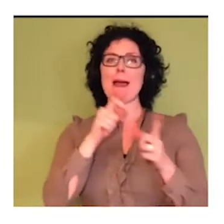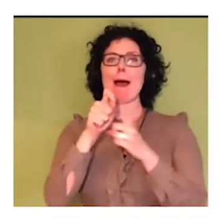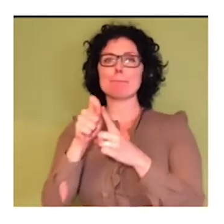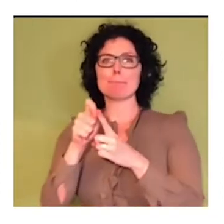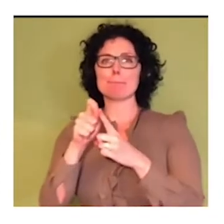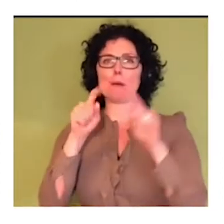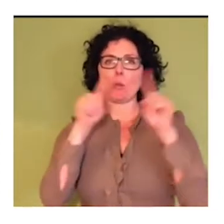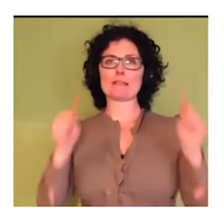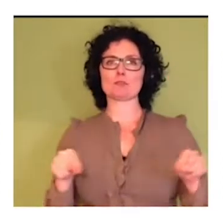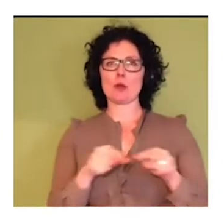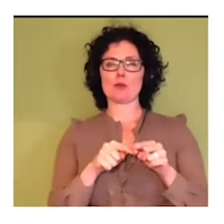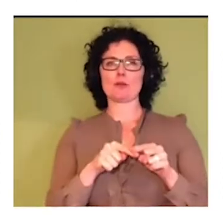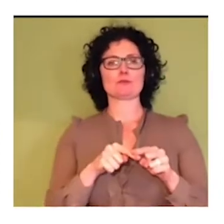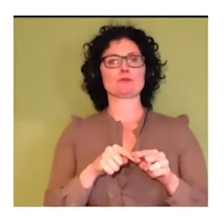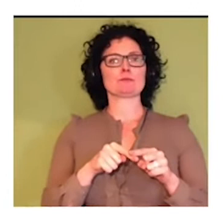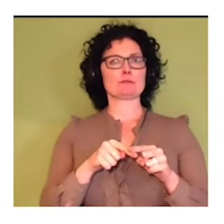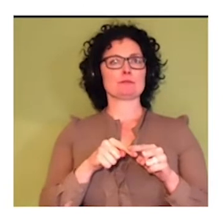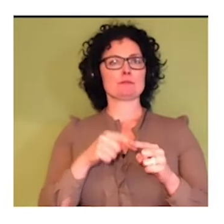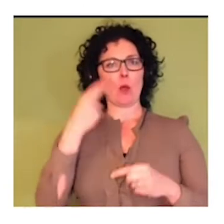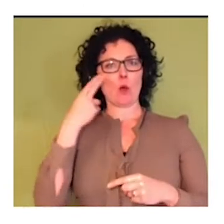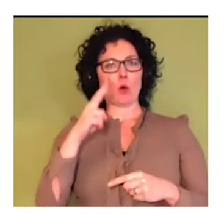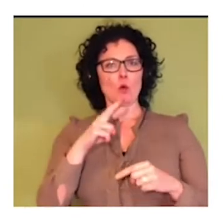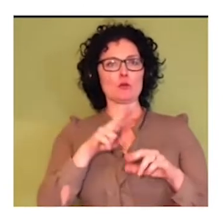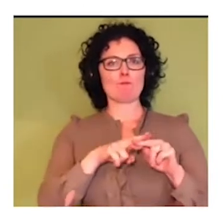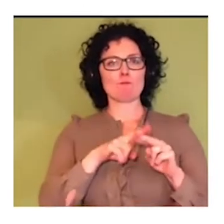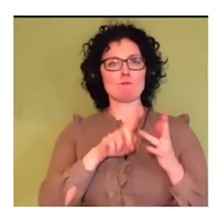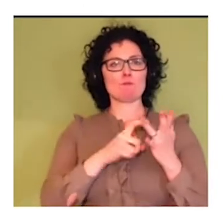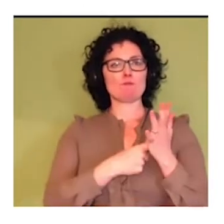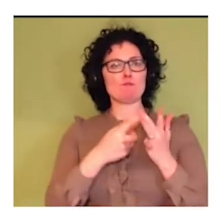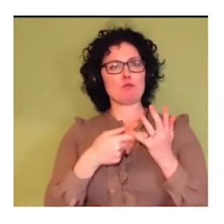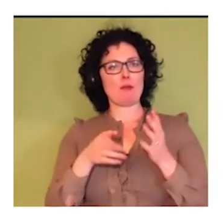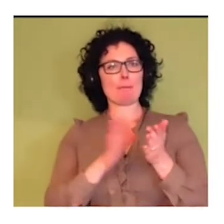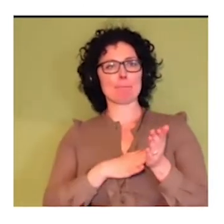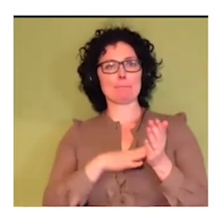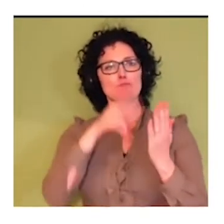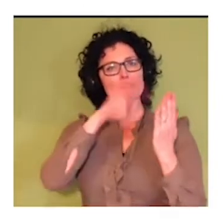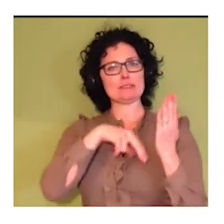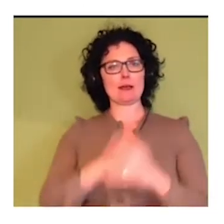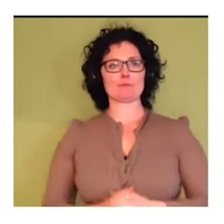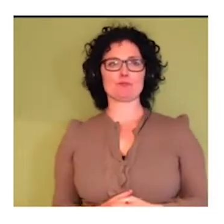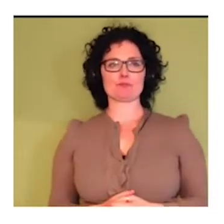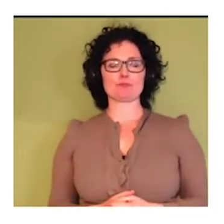called Thorium Reader. And we'll start by looking at visual adjustments that